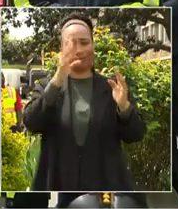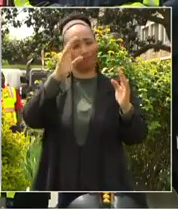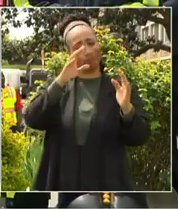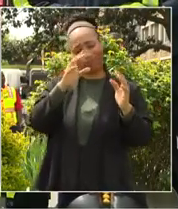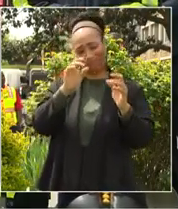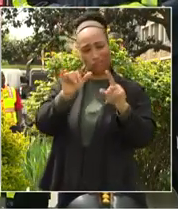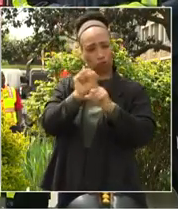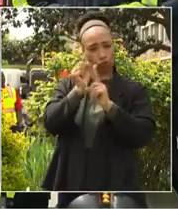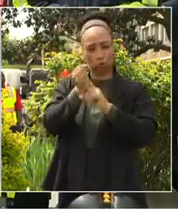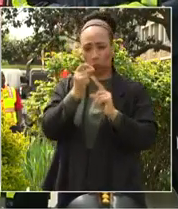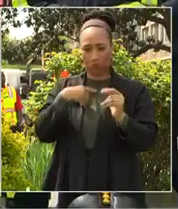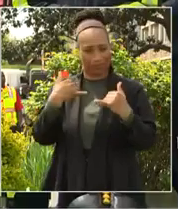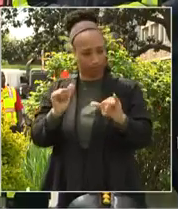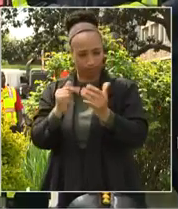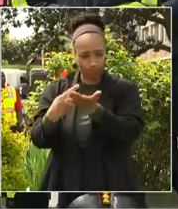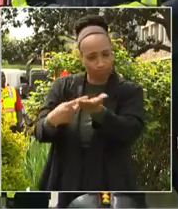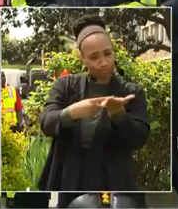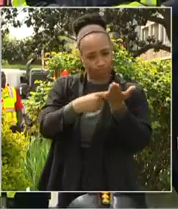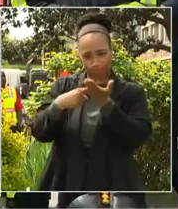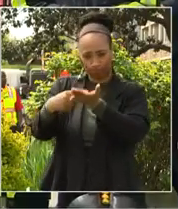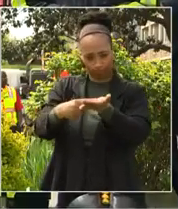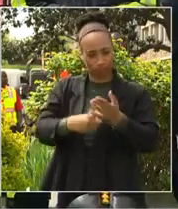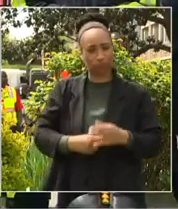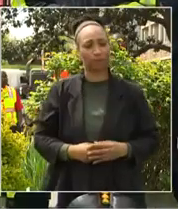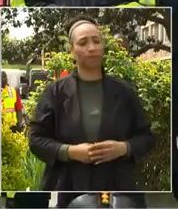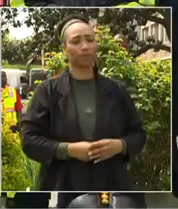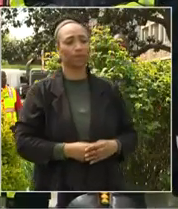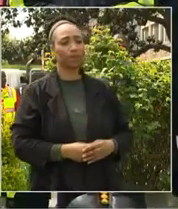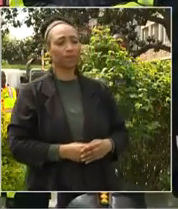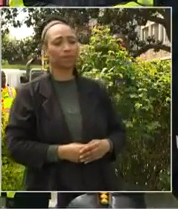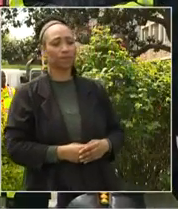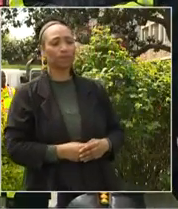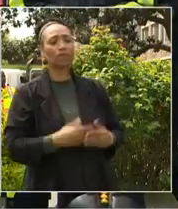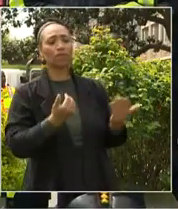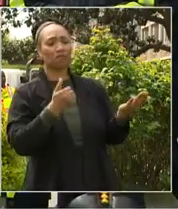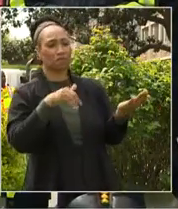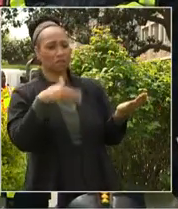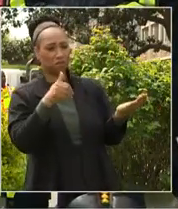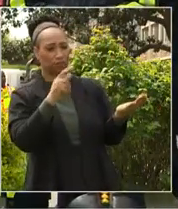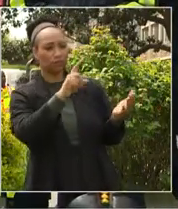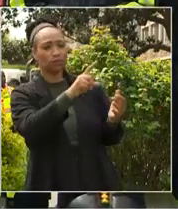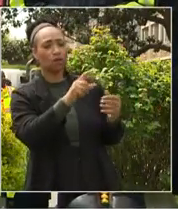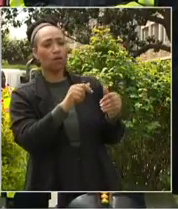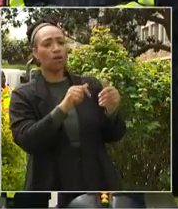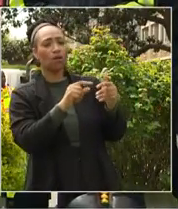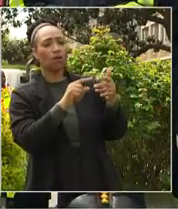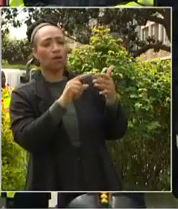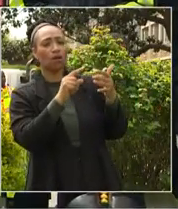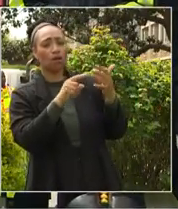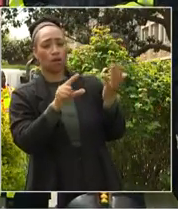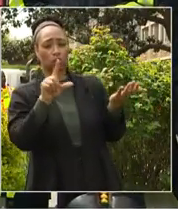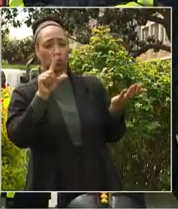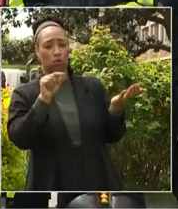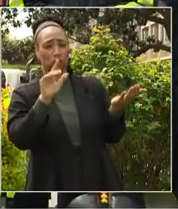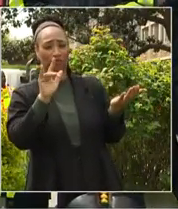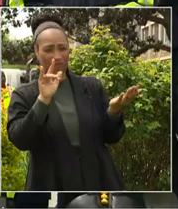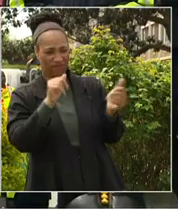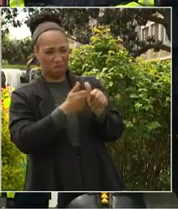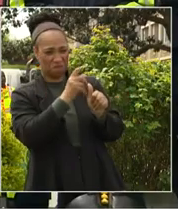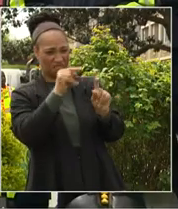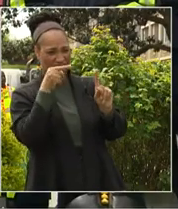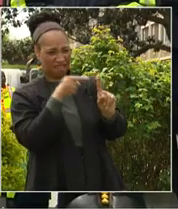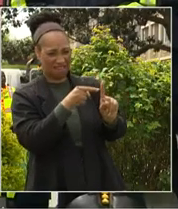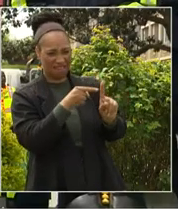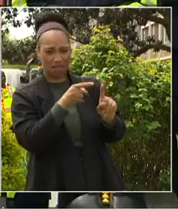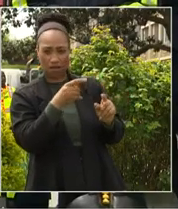Yes. Mayor, just another follow-up on fiscal year 25. I know there isn't a timeline yet as far as when you hope to get it